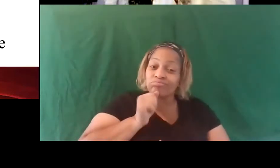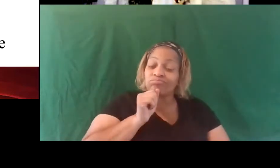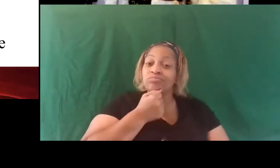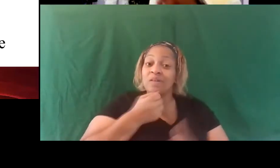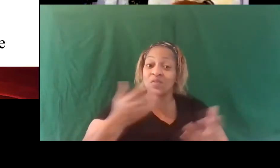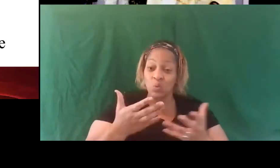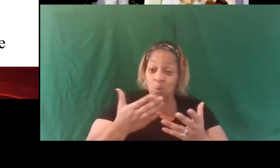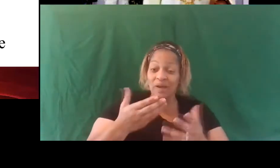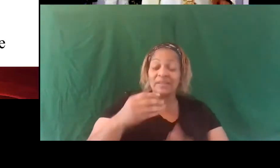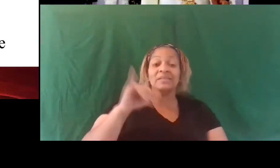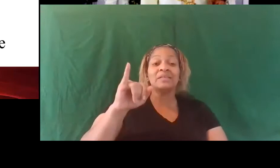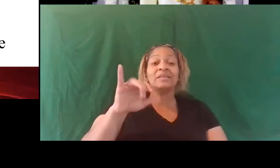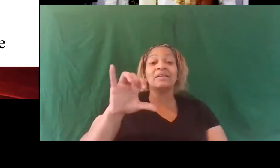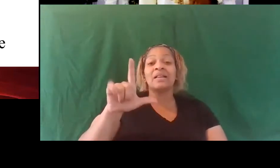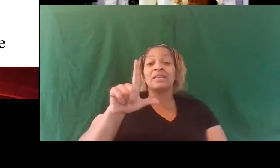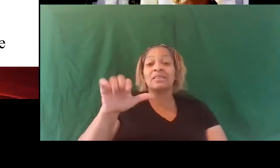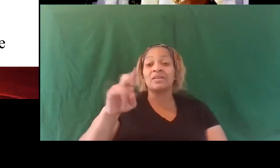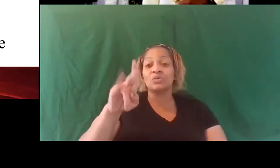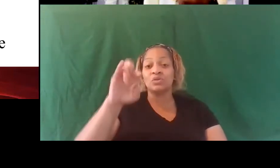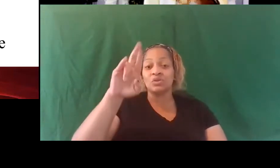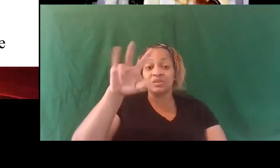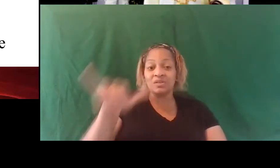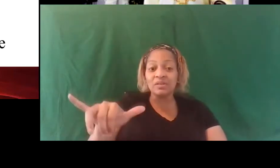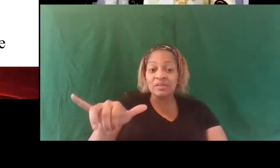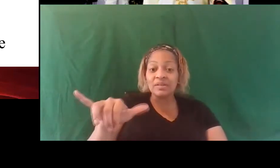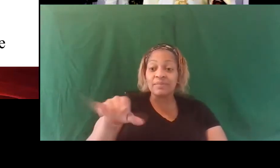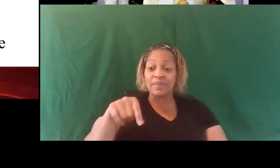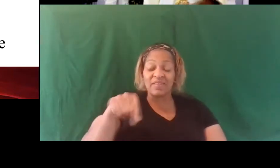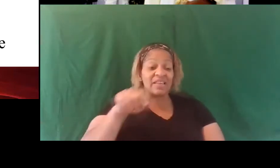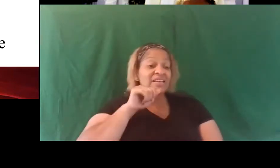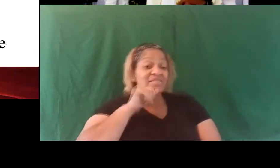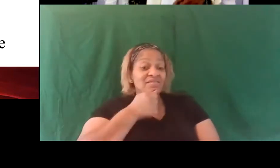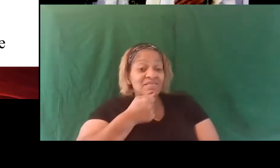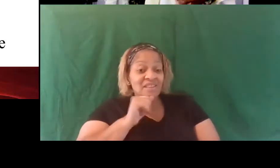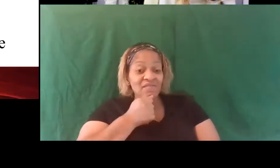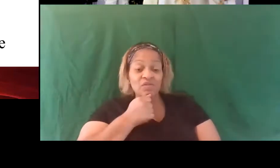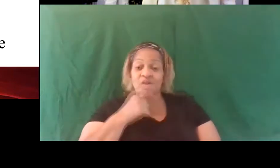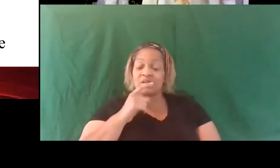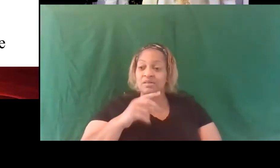to identification with form. Pause and breathe.